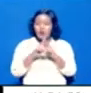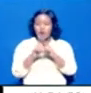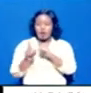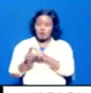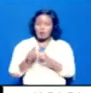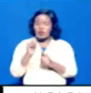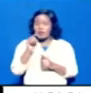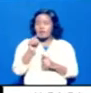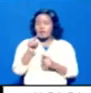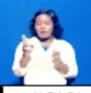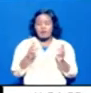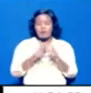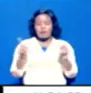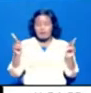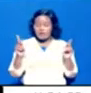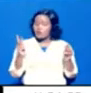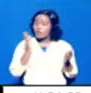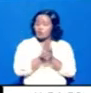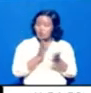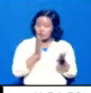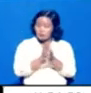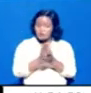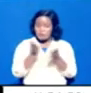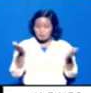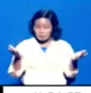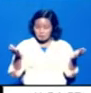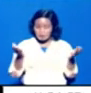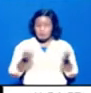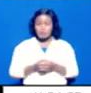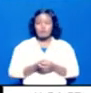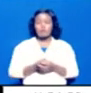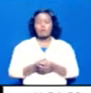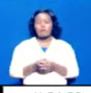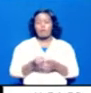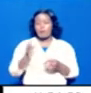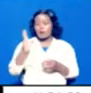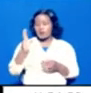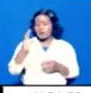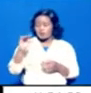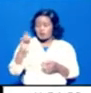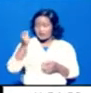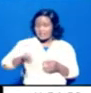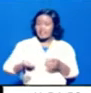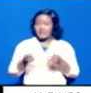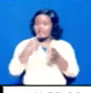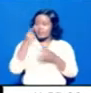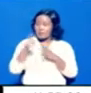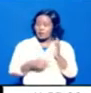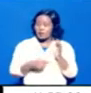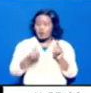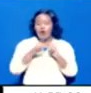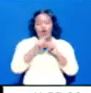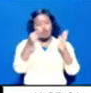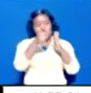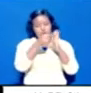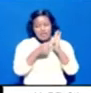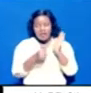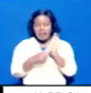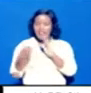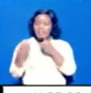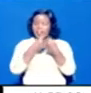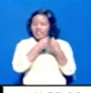very true, as Justice Murugo said, that it also highlights the challenges that we have.